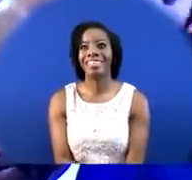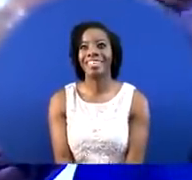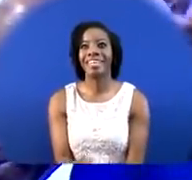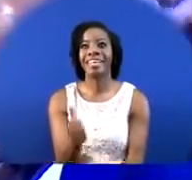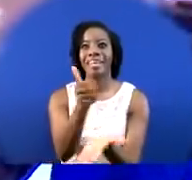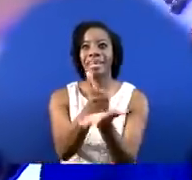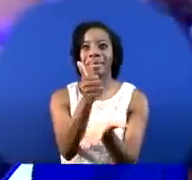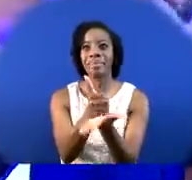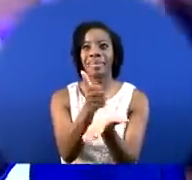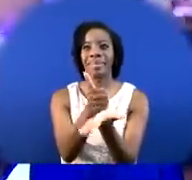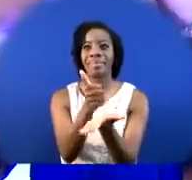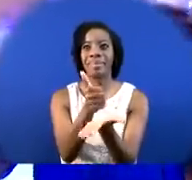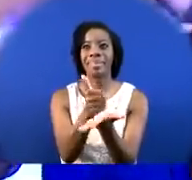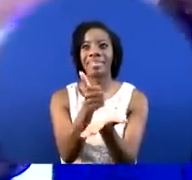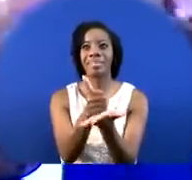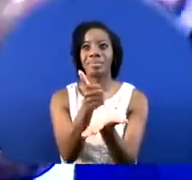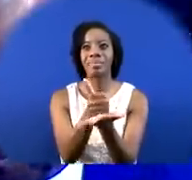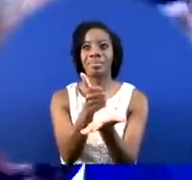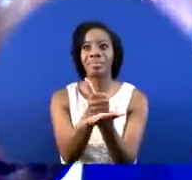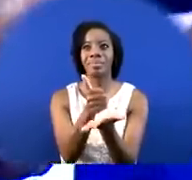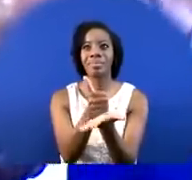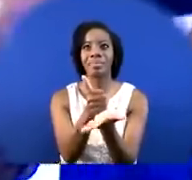Amen.